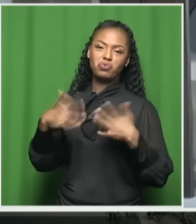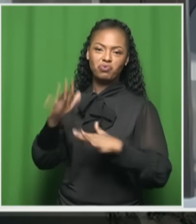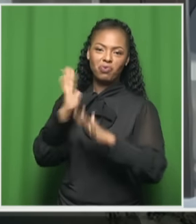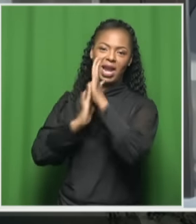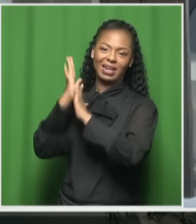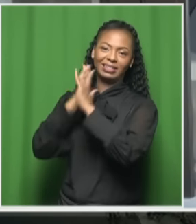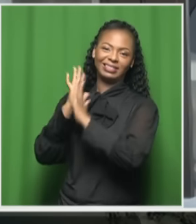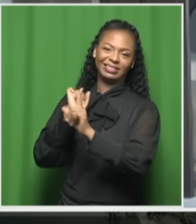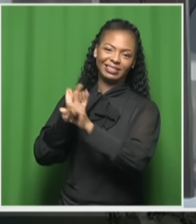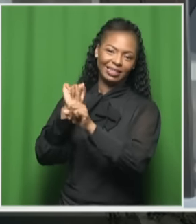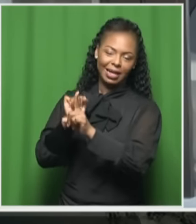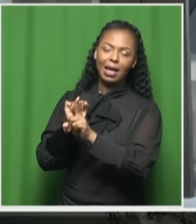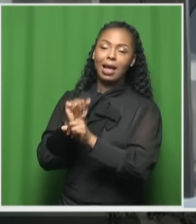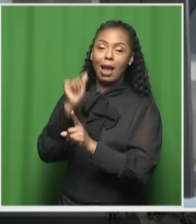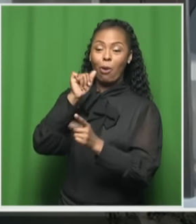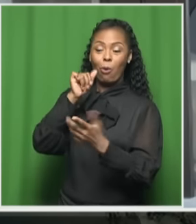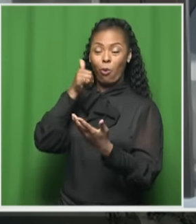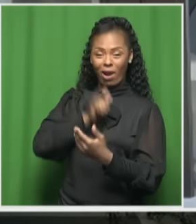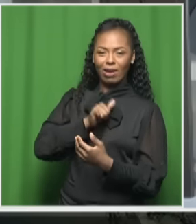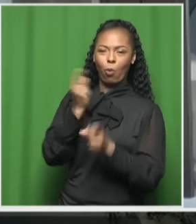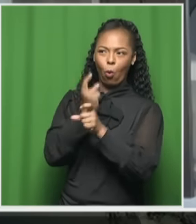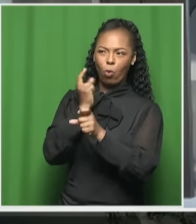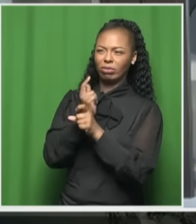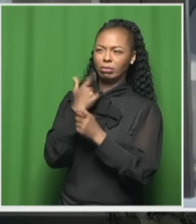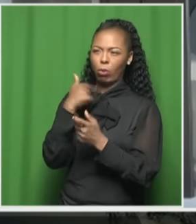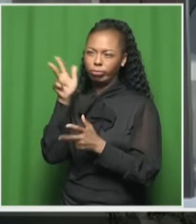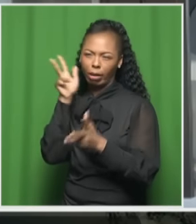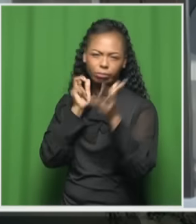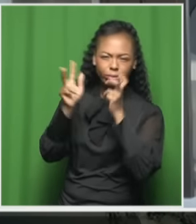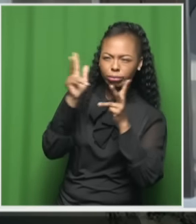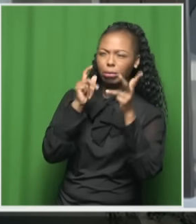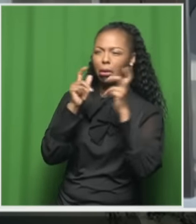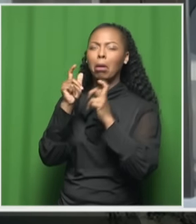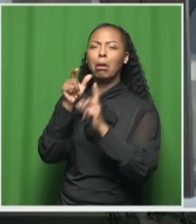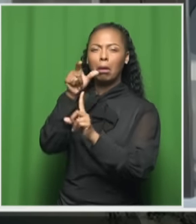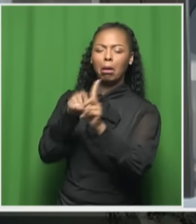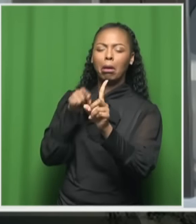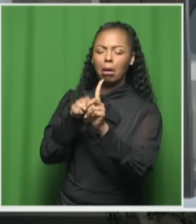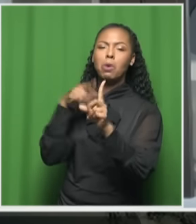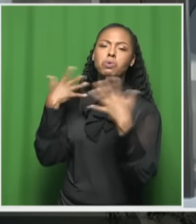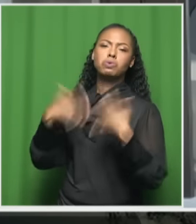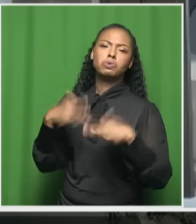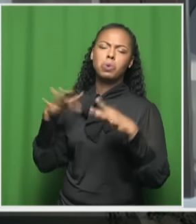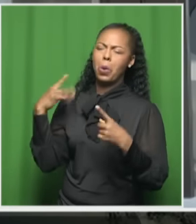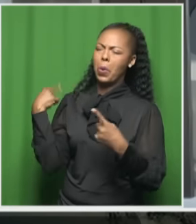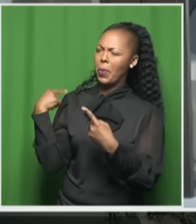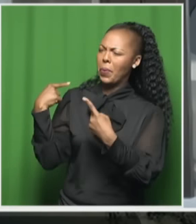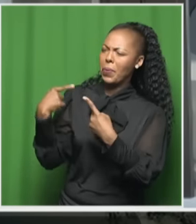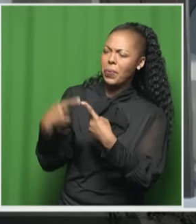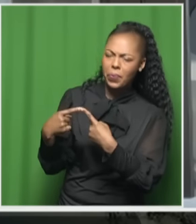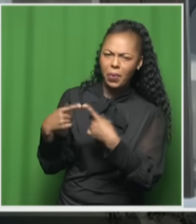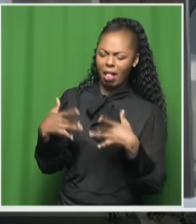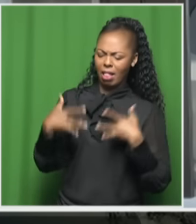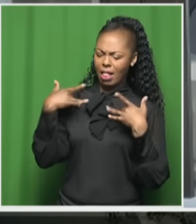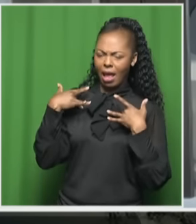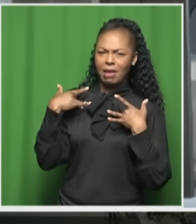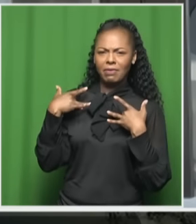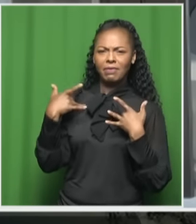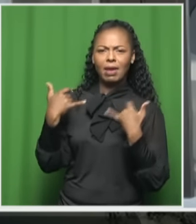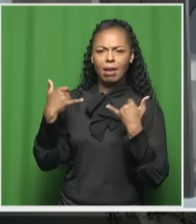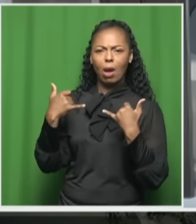about Pastor Ray, the more you sort of, you realize what a journey this man has traveled. I mean, from being a bodybuilder from the